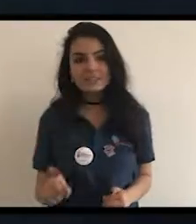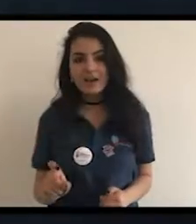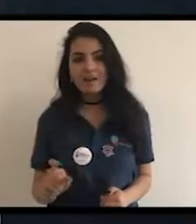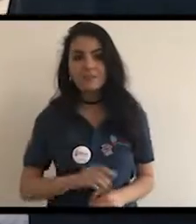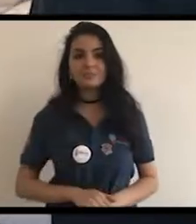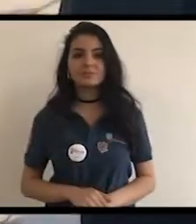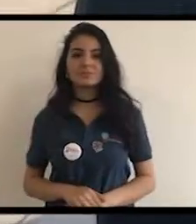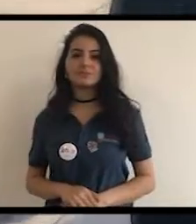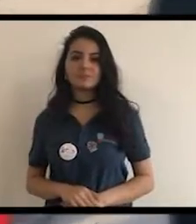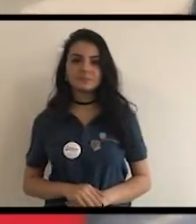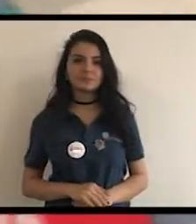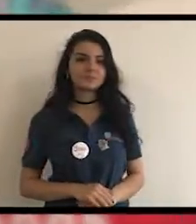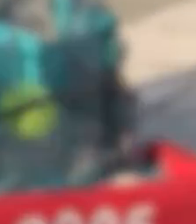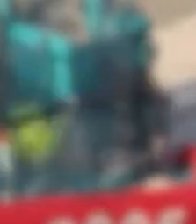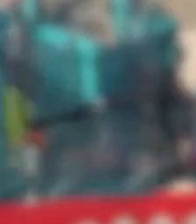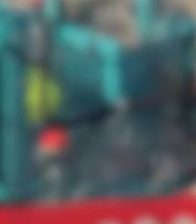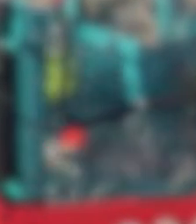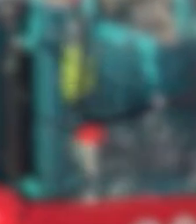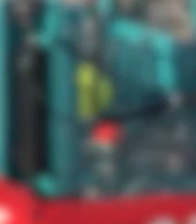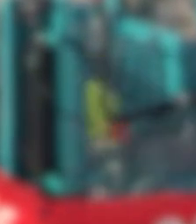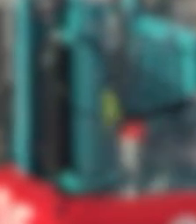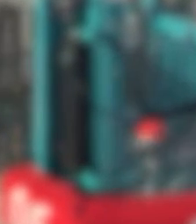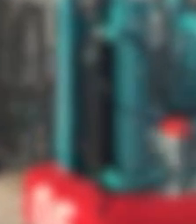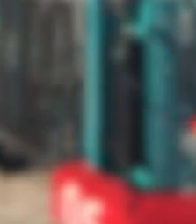closer to community?